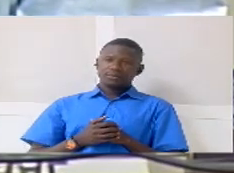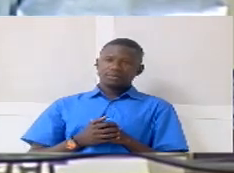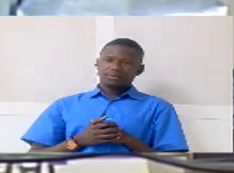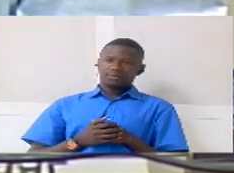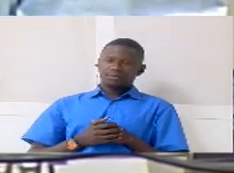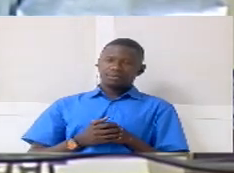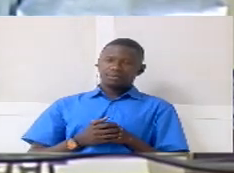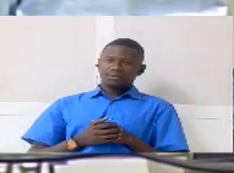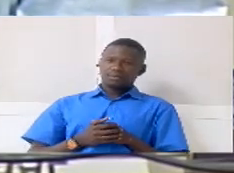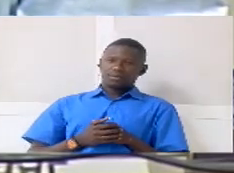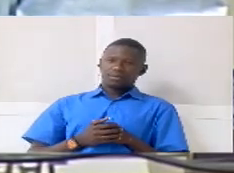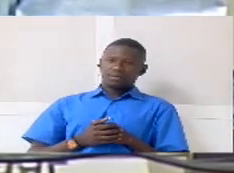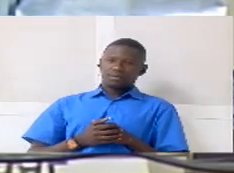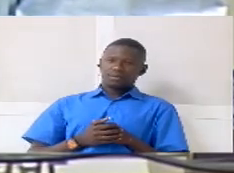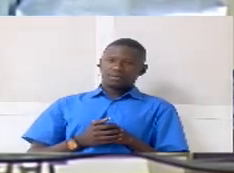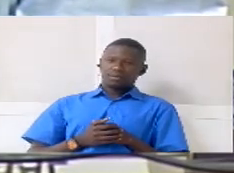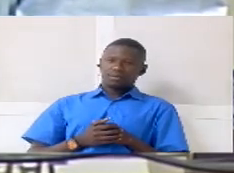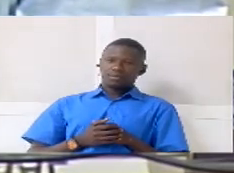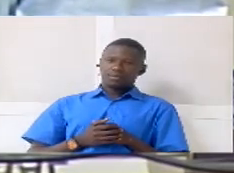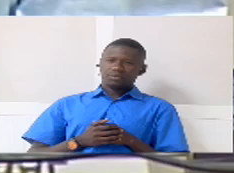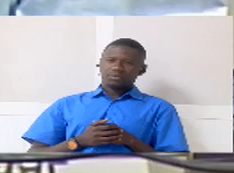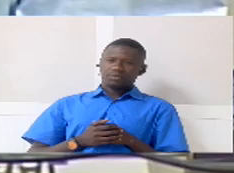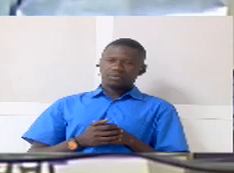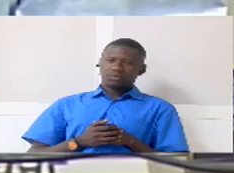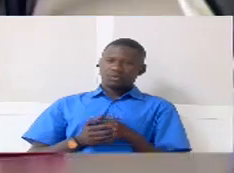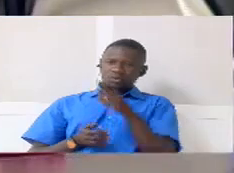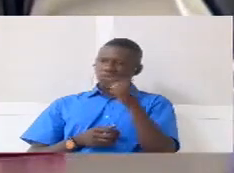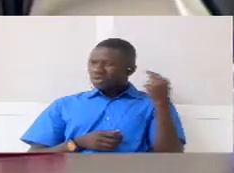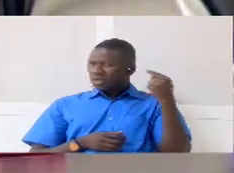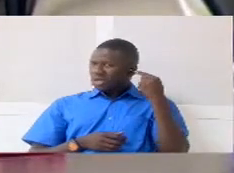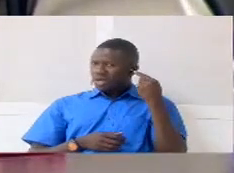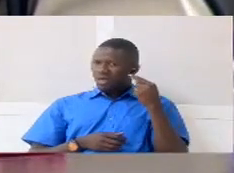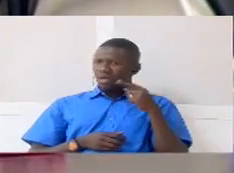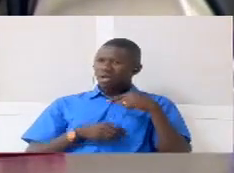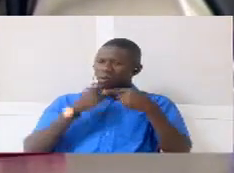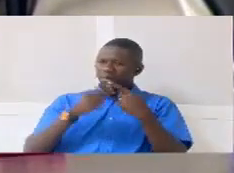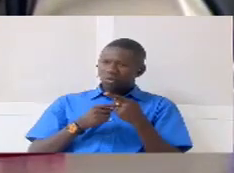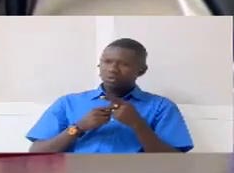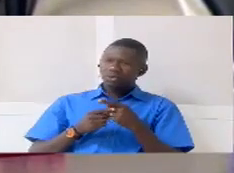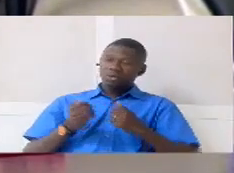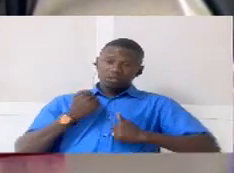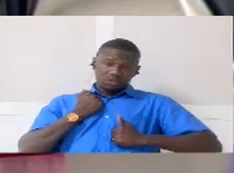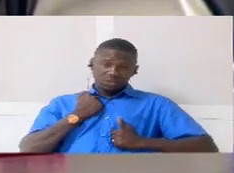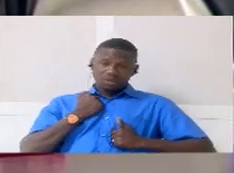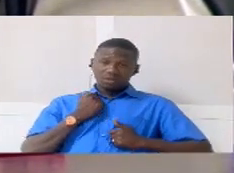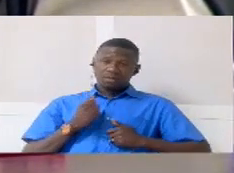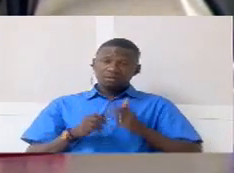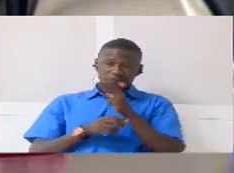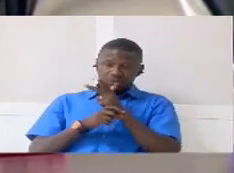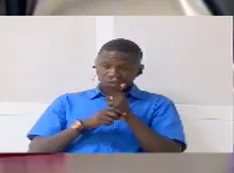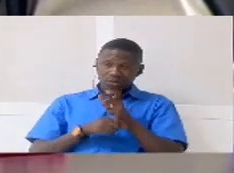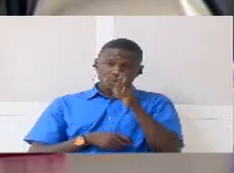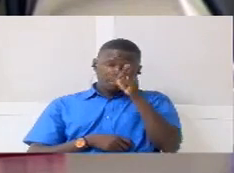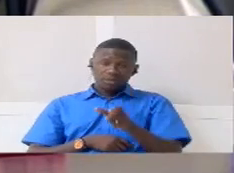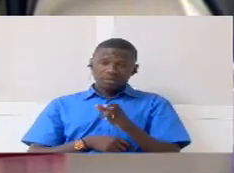who caught the beriberi disease, who contracted the beriberi disease? Fodum anyi nenesodon taleban etela